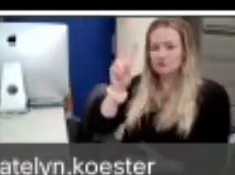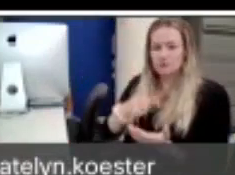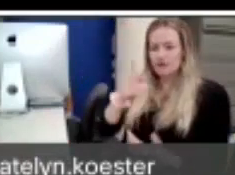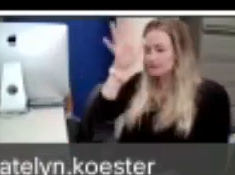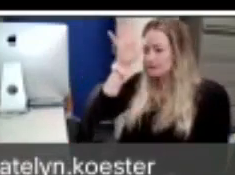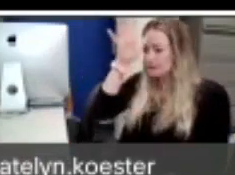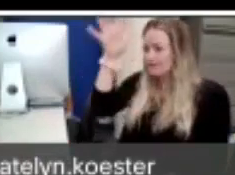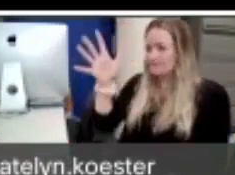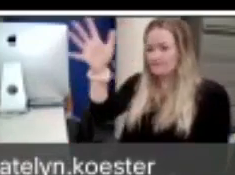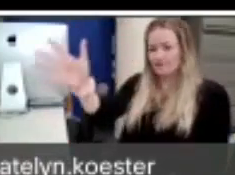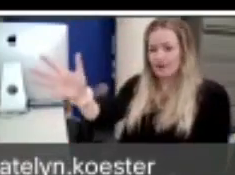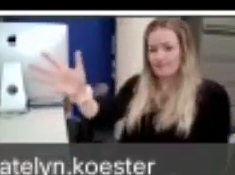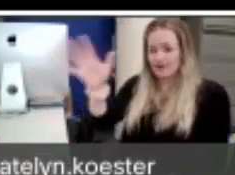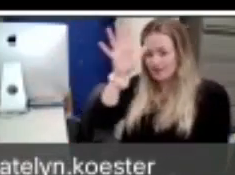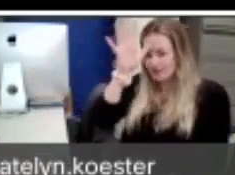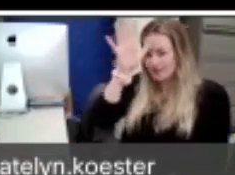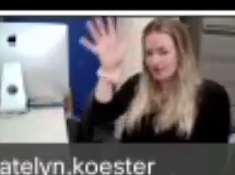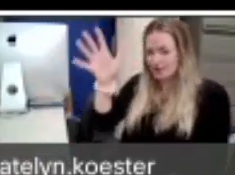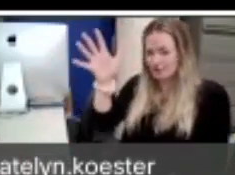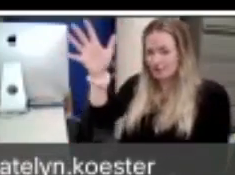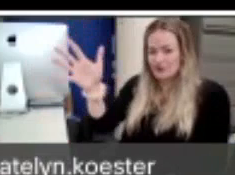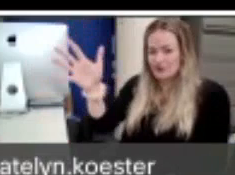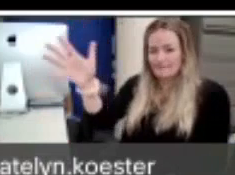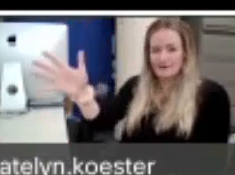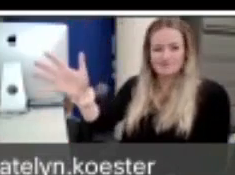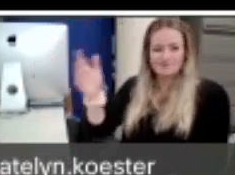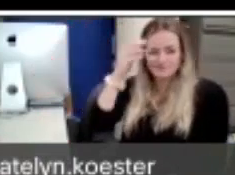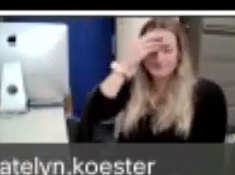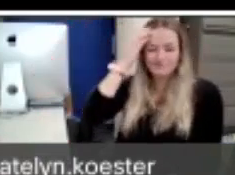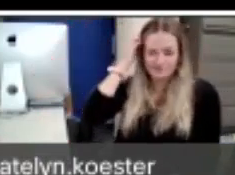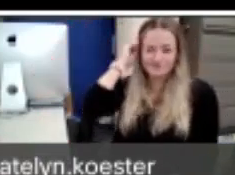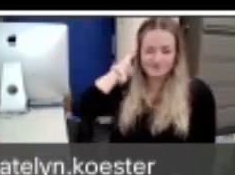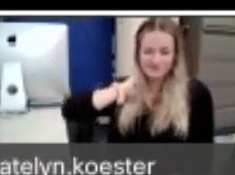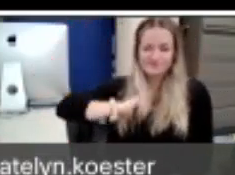So grandpa, same as father, but it comes out twice.